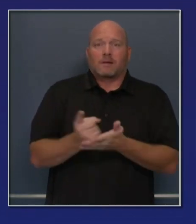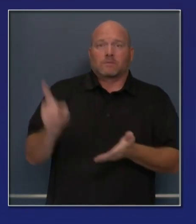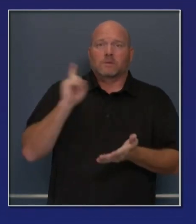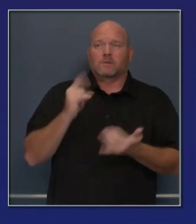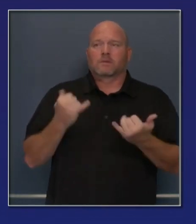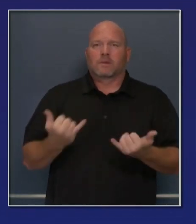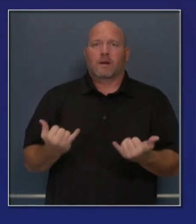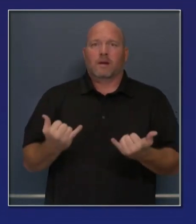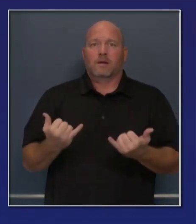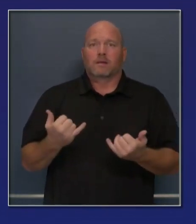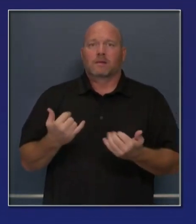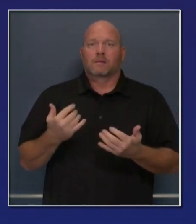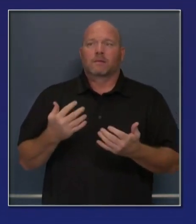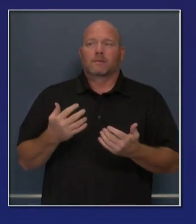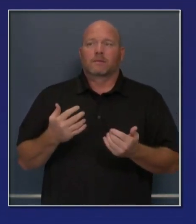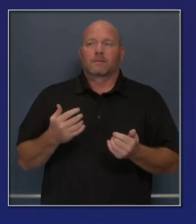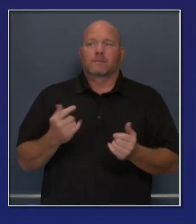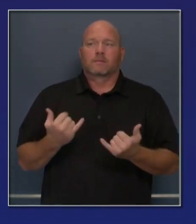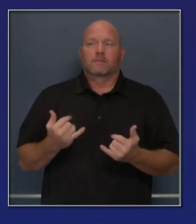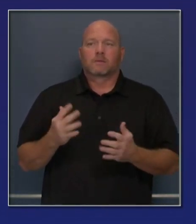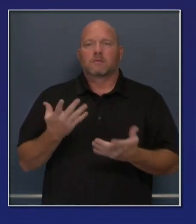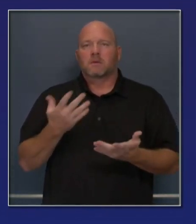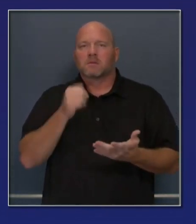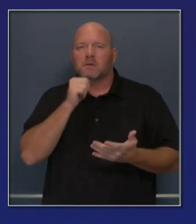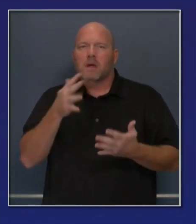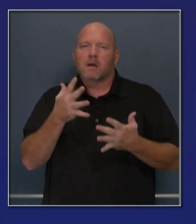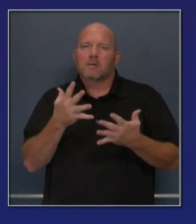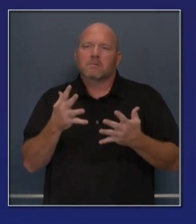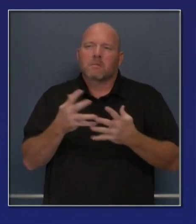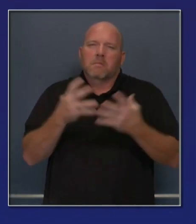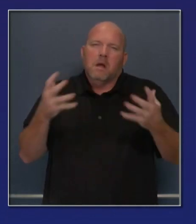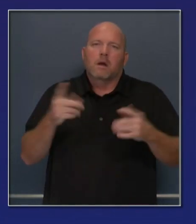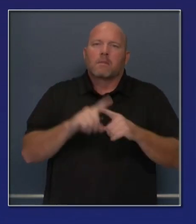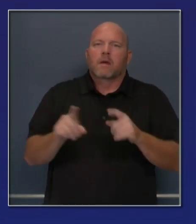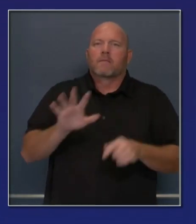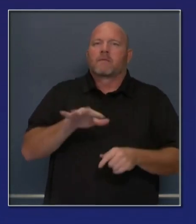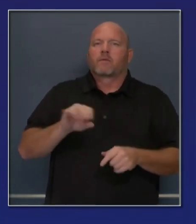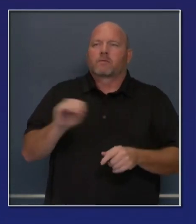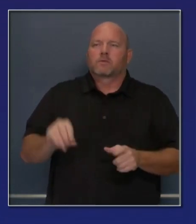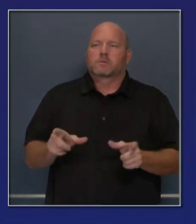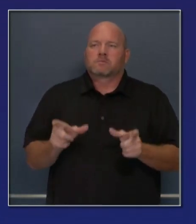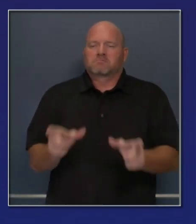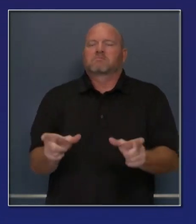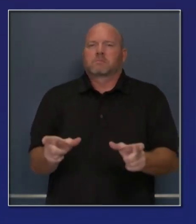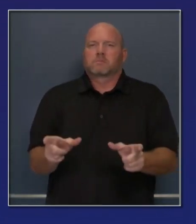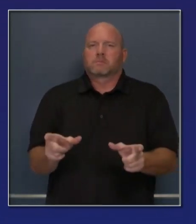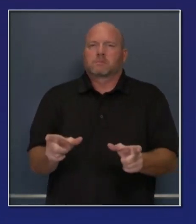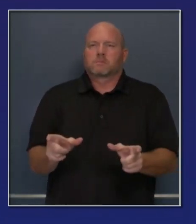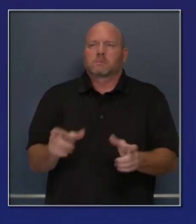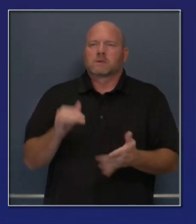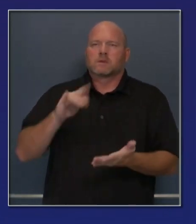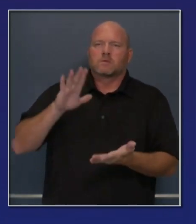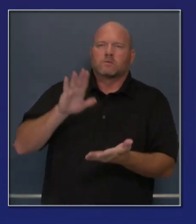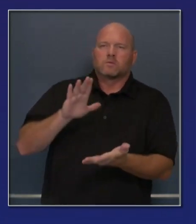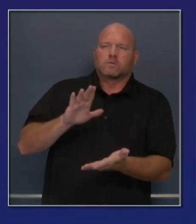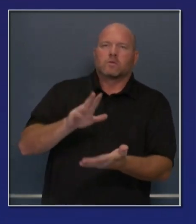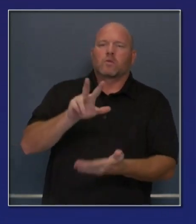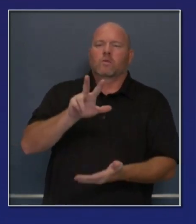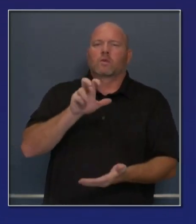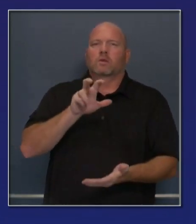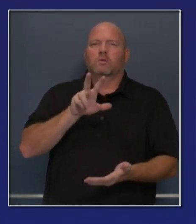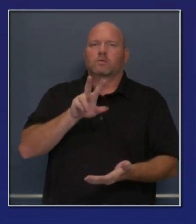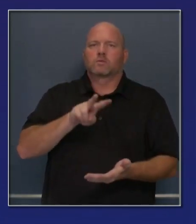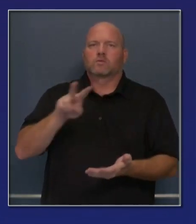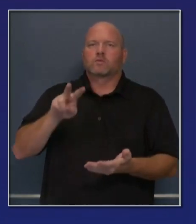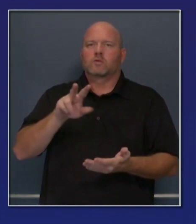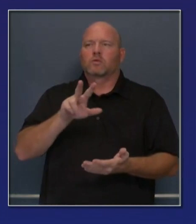this last week has not been substantially greater, meaning we've slowed the rate of spread, 322,000 acres to